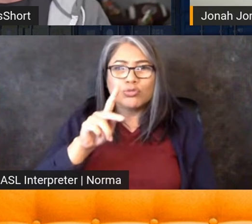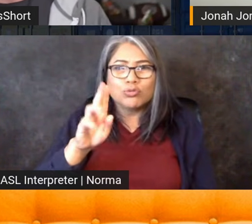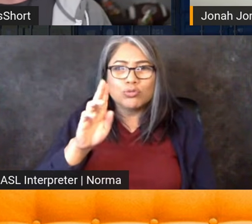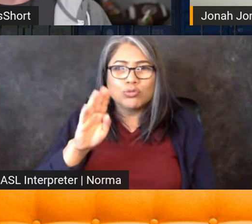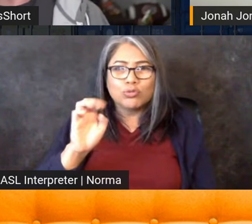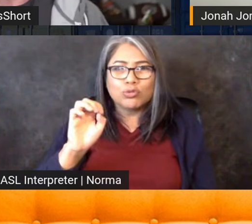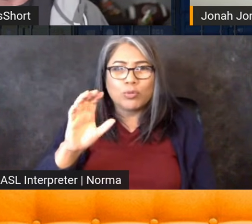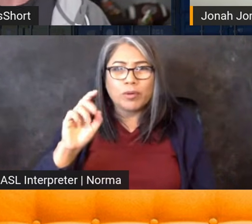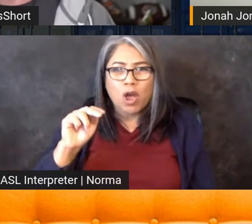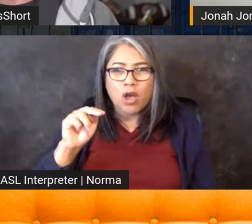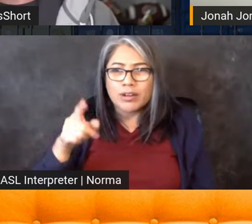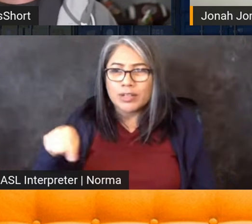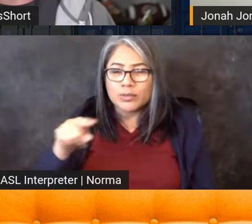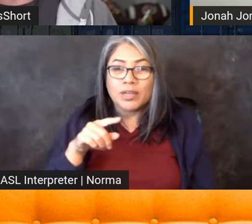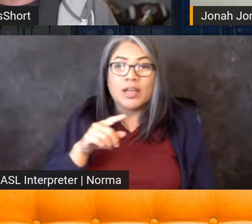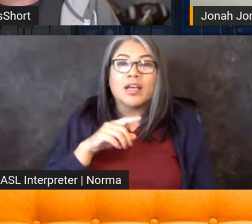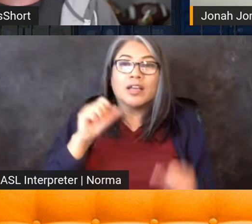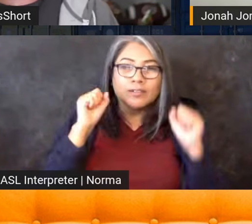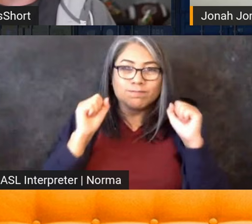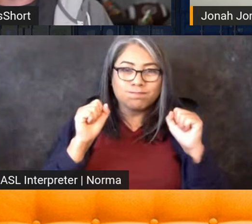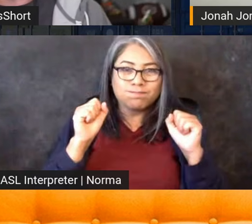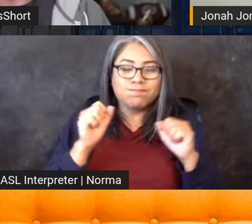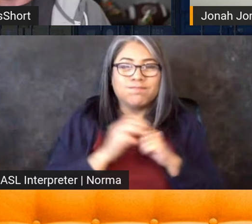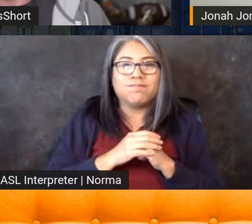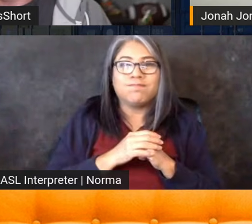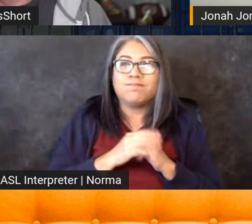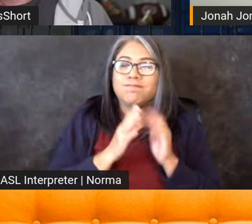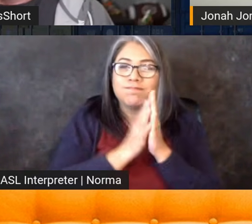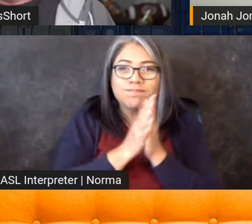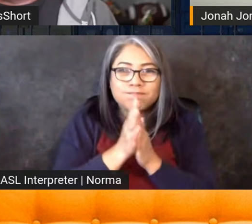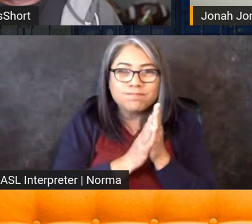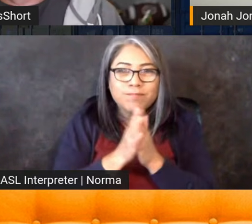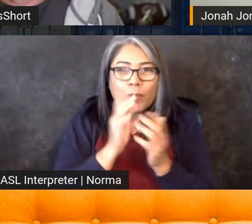all there because I have yet to go to an Amazon in-person event yet.